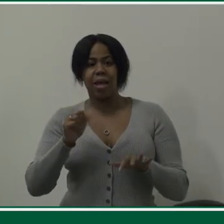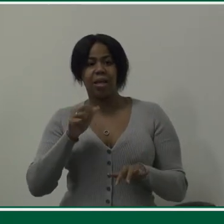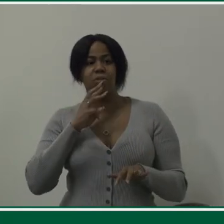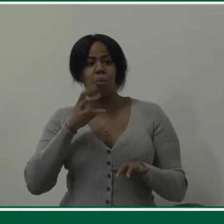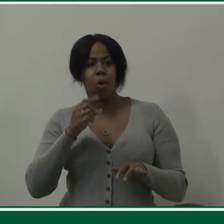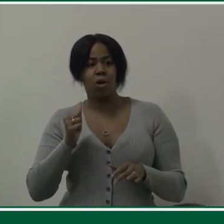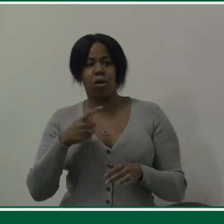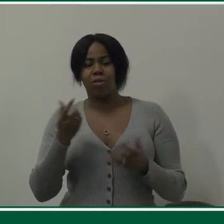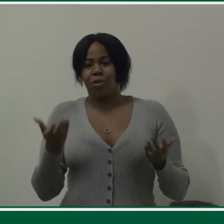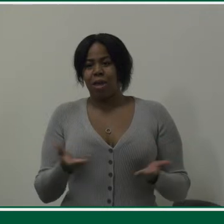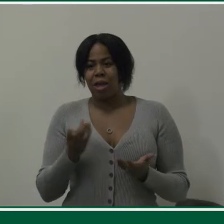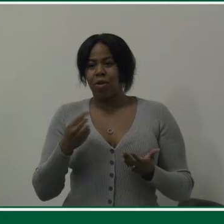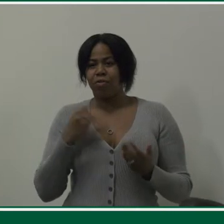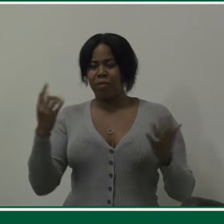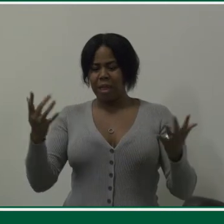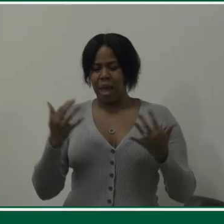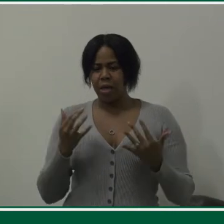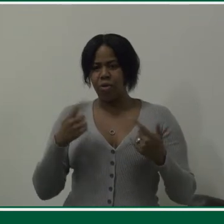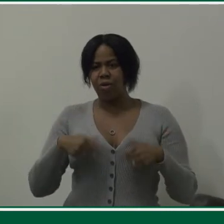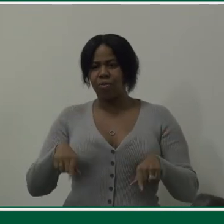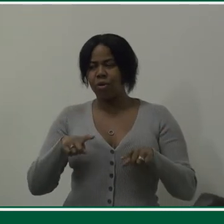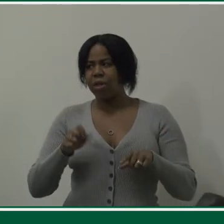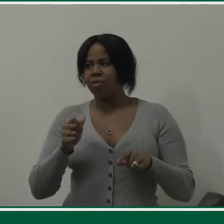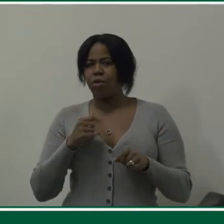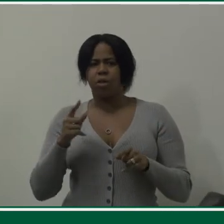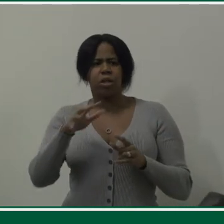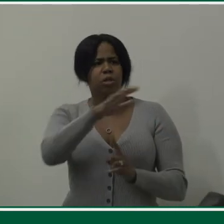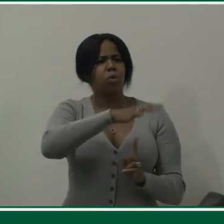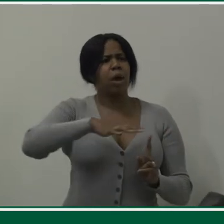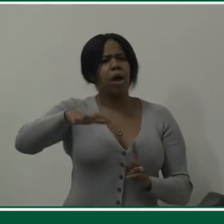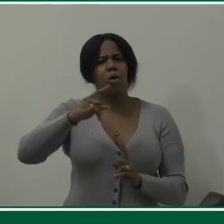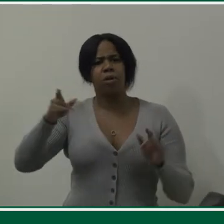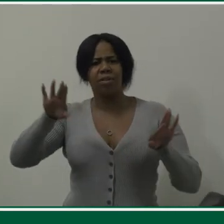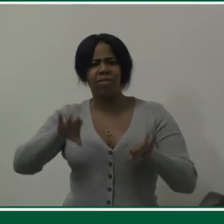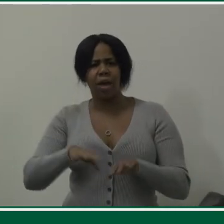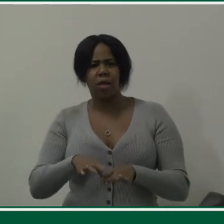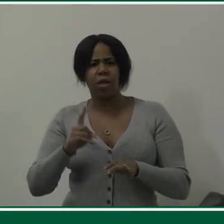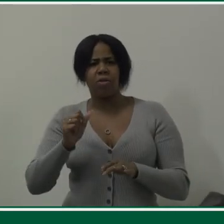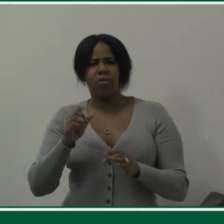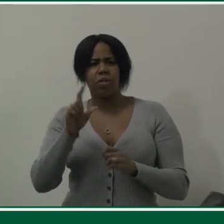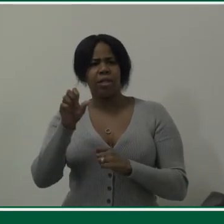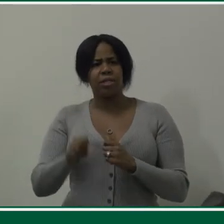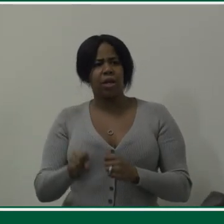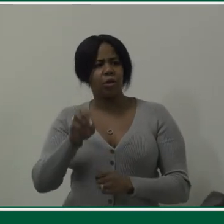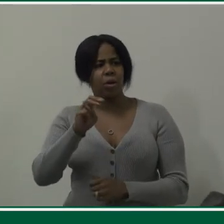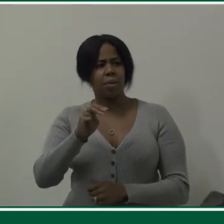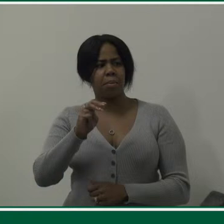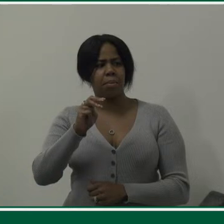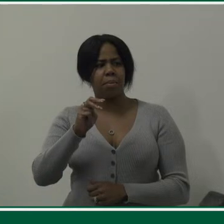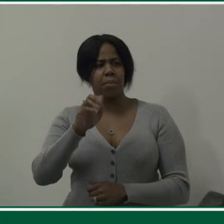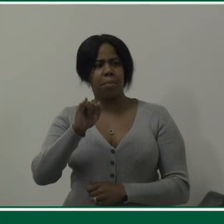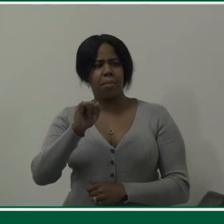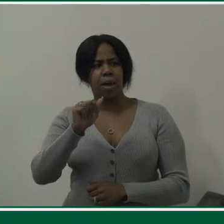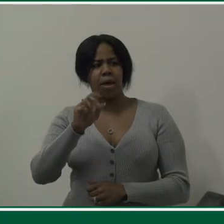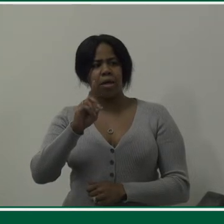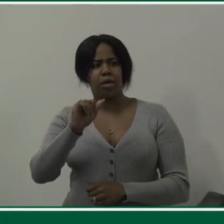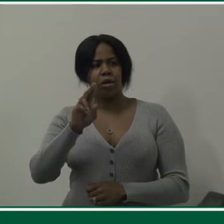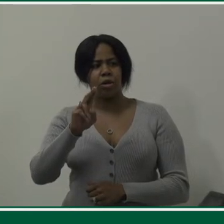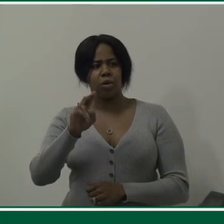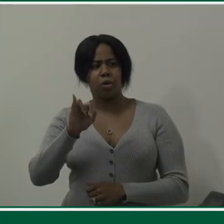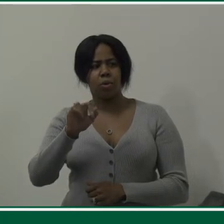local tribes from the surrounding valleys and foothills, including the Southern Maidu, Patwin, and